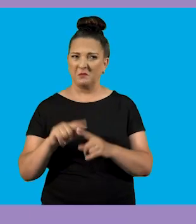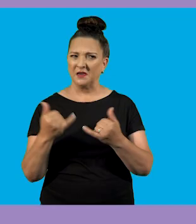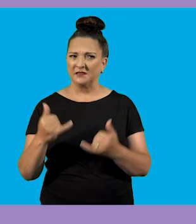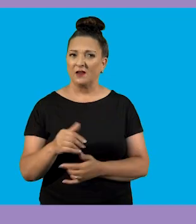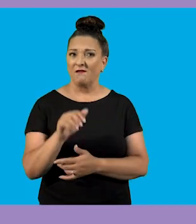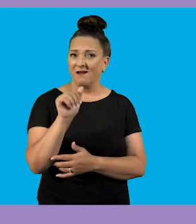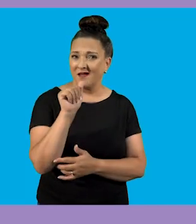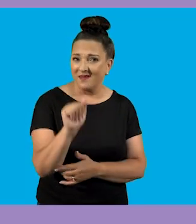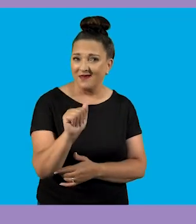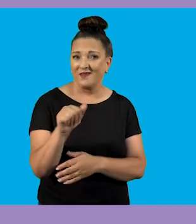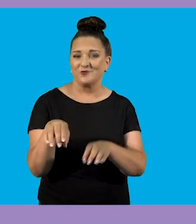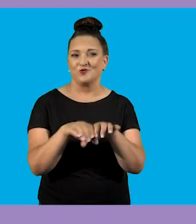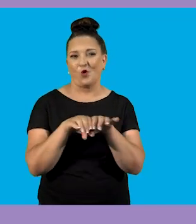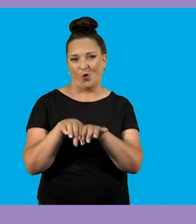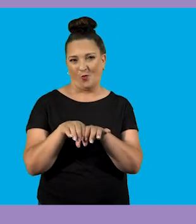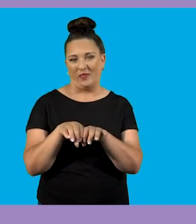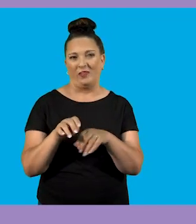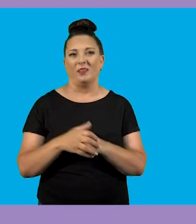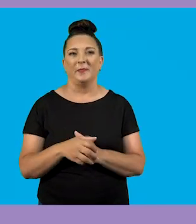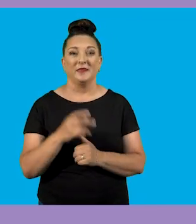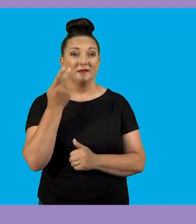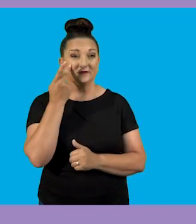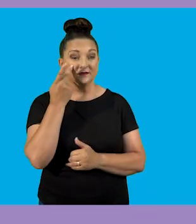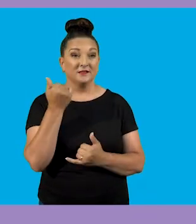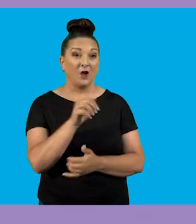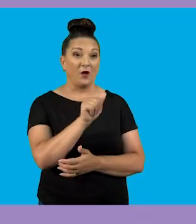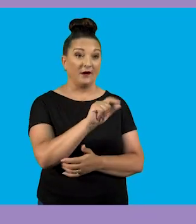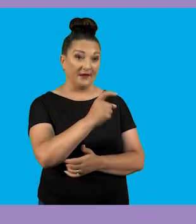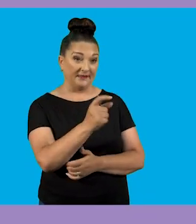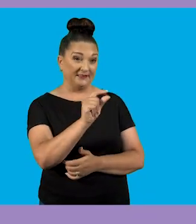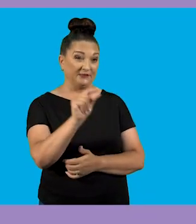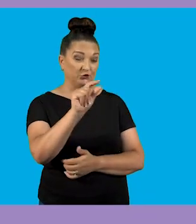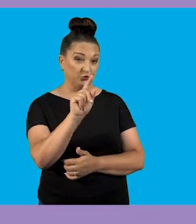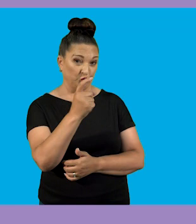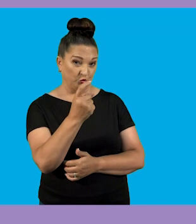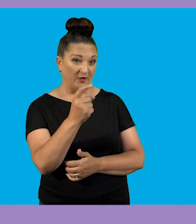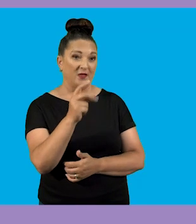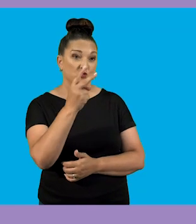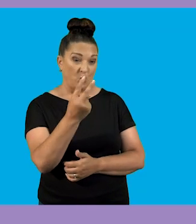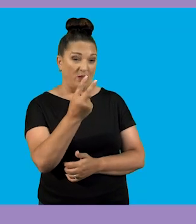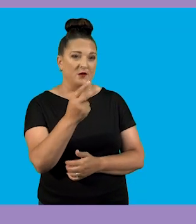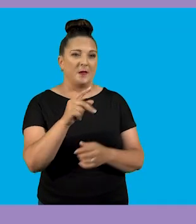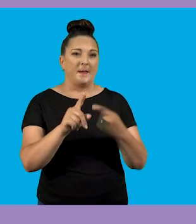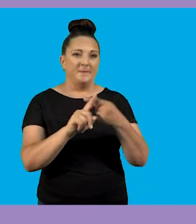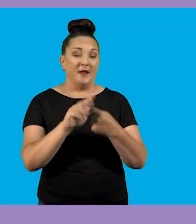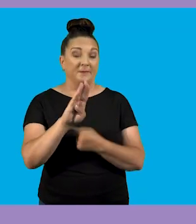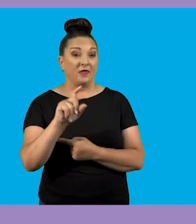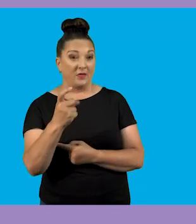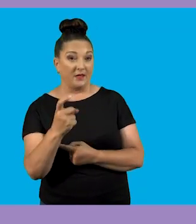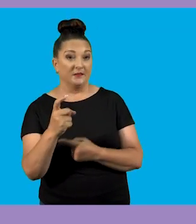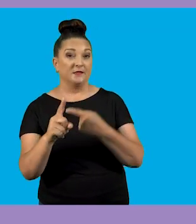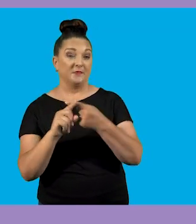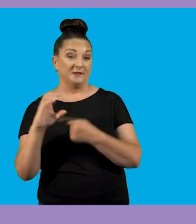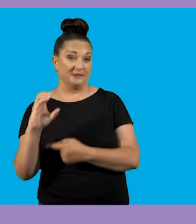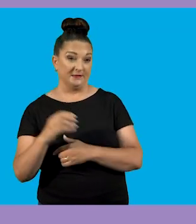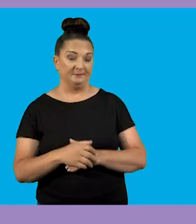factor? Let's look at a few examples. The form that we are looking at is ax squared plus bx plus c, where a is the